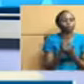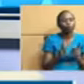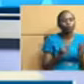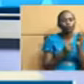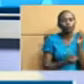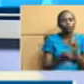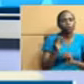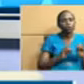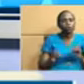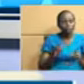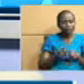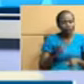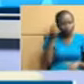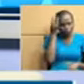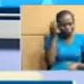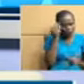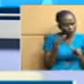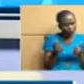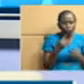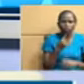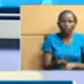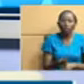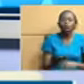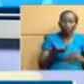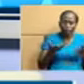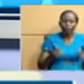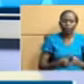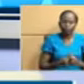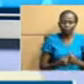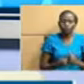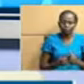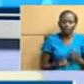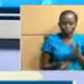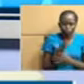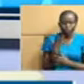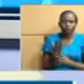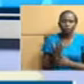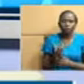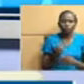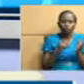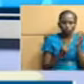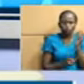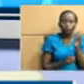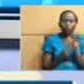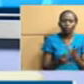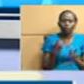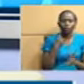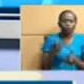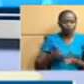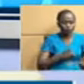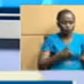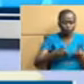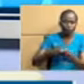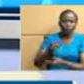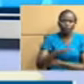even were innovative to say let's, for example, create jobs like for fumigating